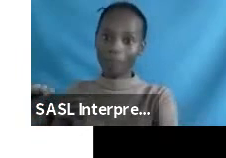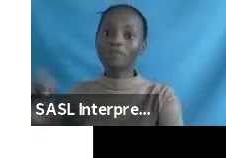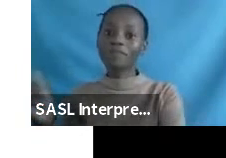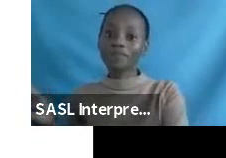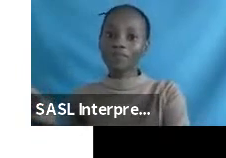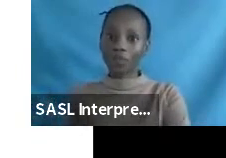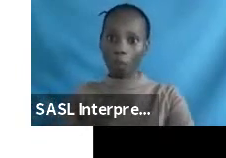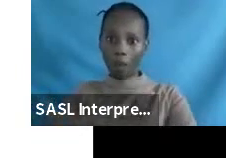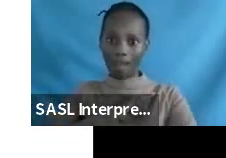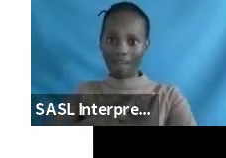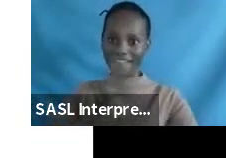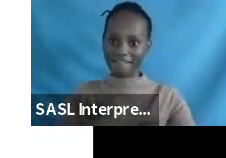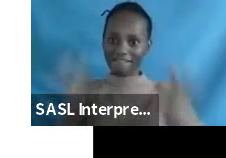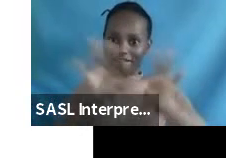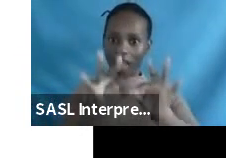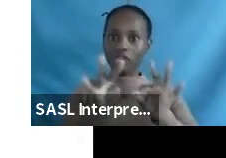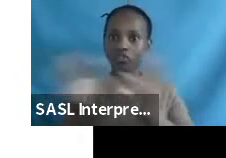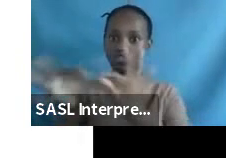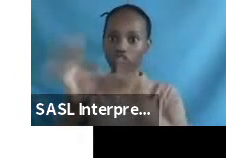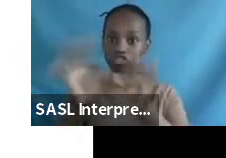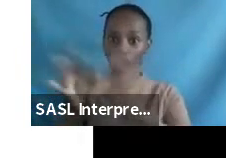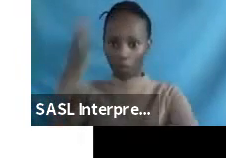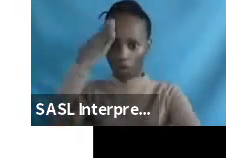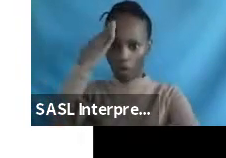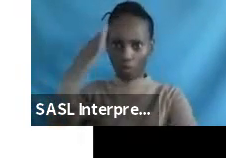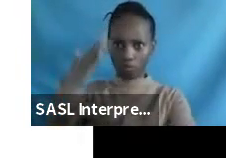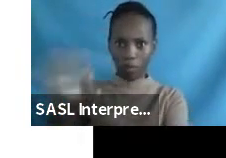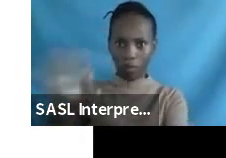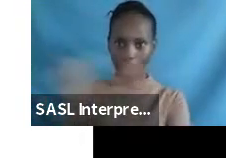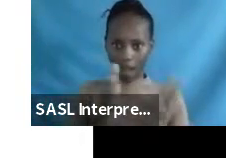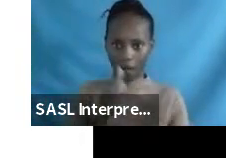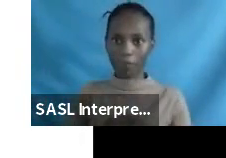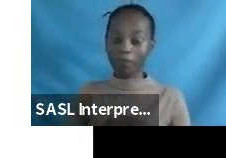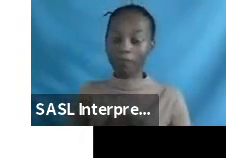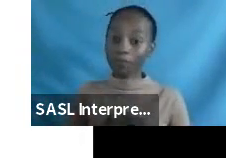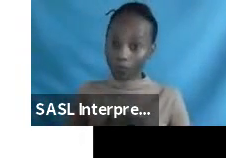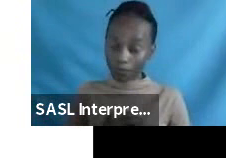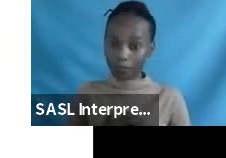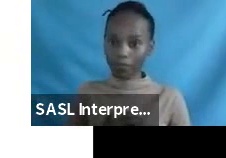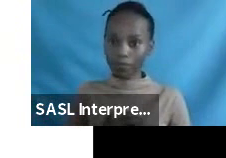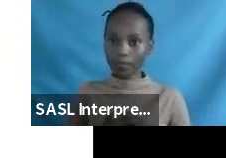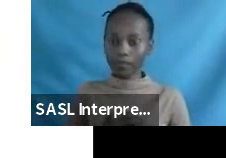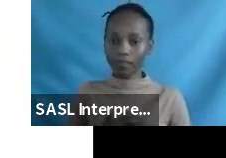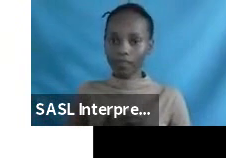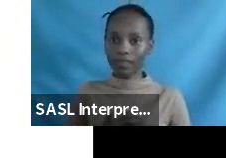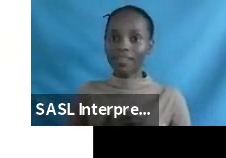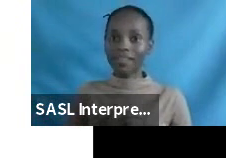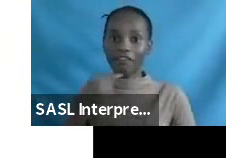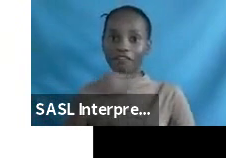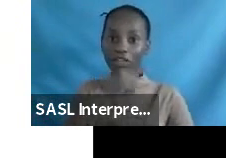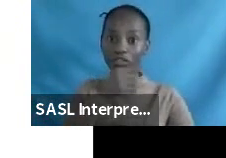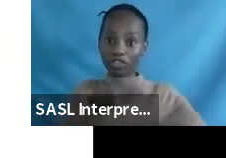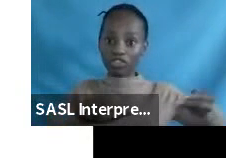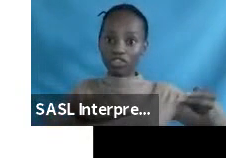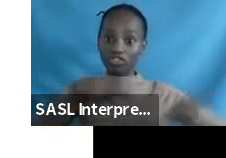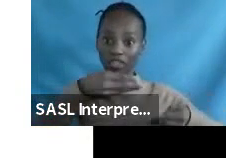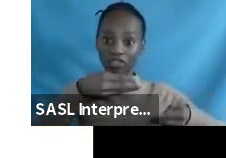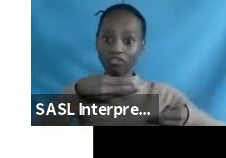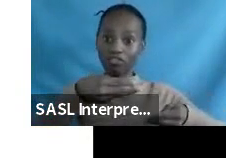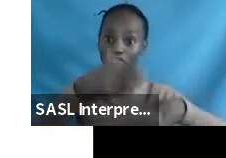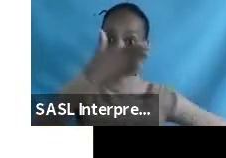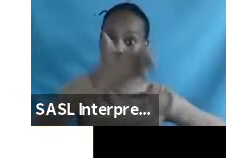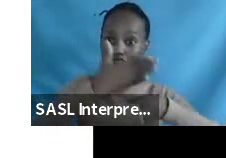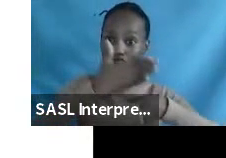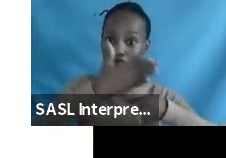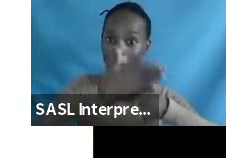Limiting our potential to grow and create jobs happens when illicit trade manifests. And it is our duty to ensure